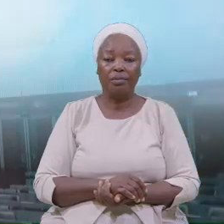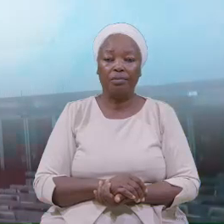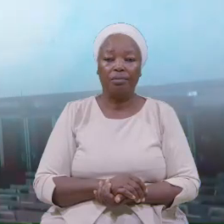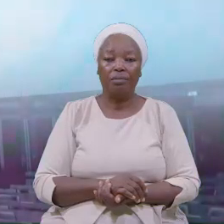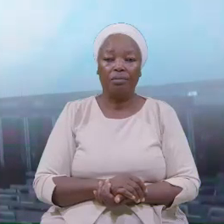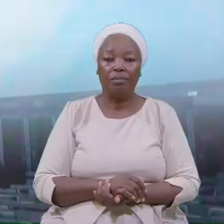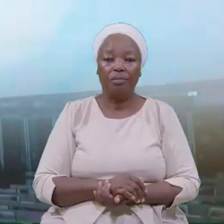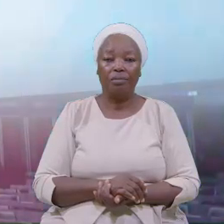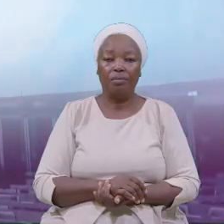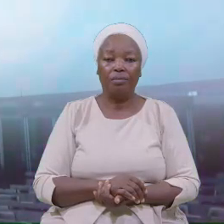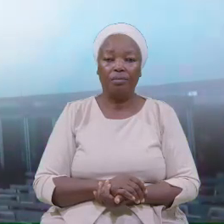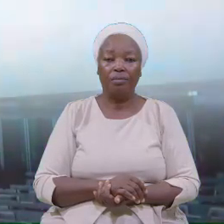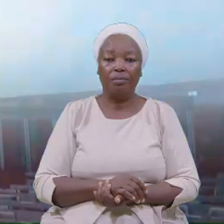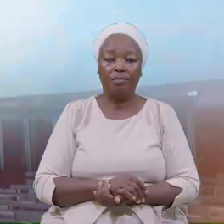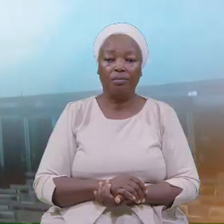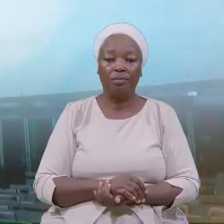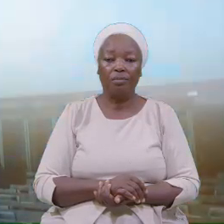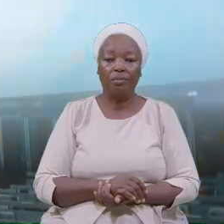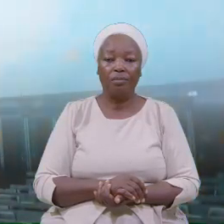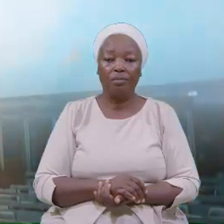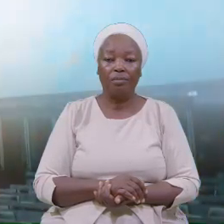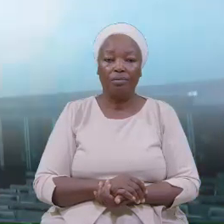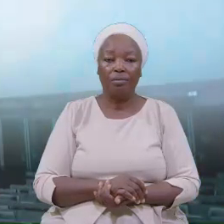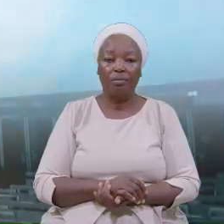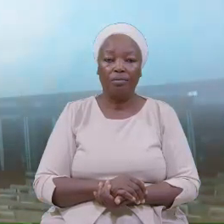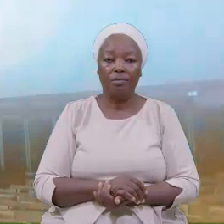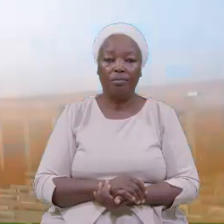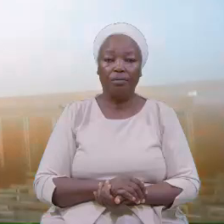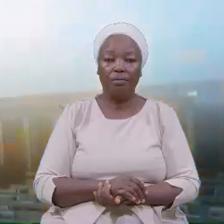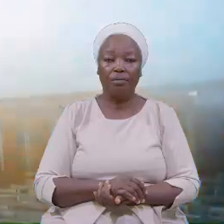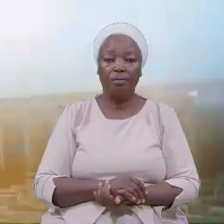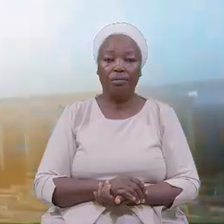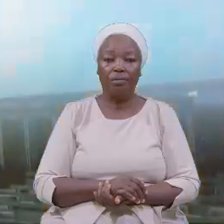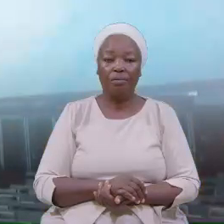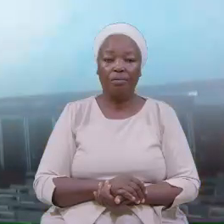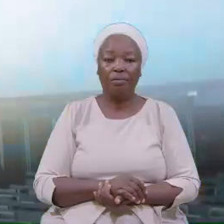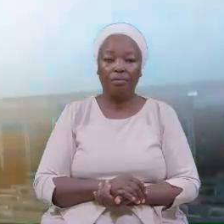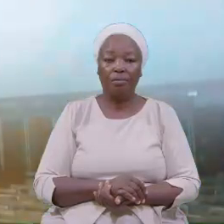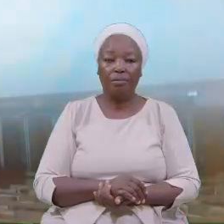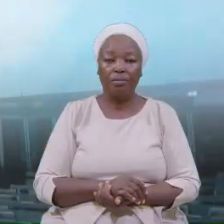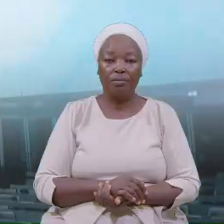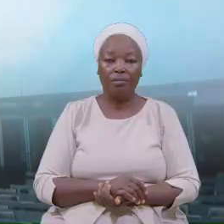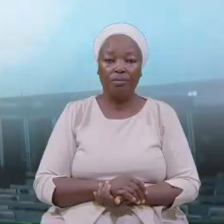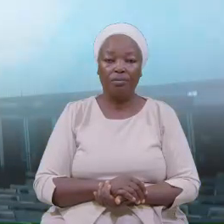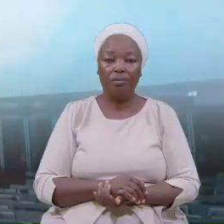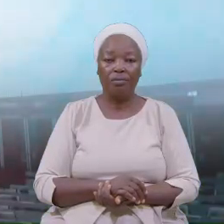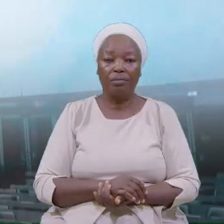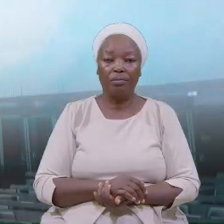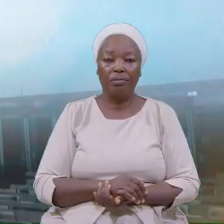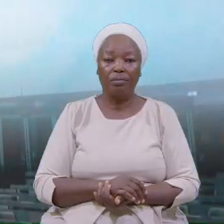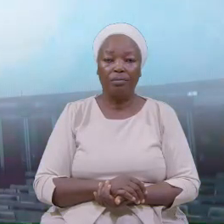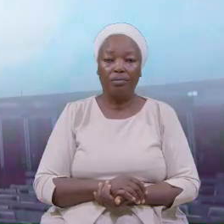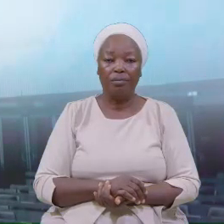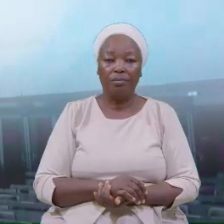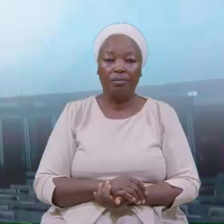nhye moma dodo a omo online abefun tintan so a wo mu hye wo mu tie no mu nya kwaje wo mu no ye ne omo nyina